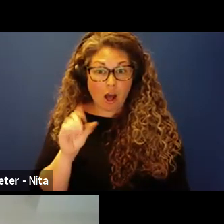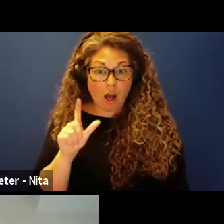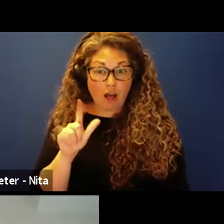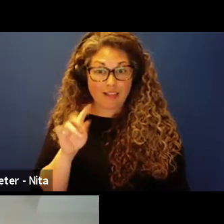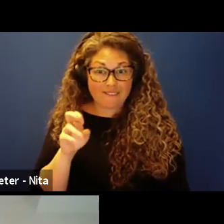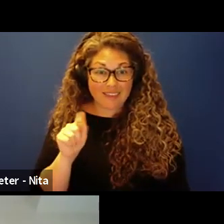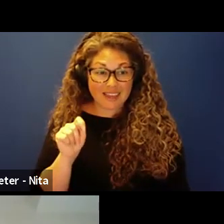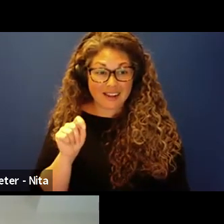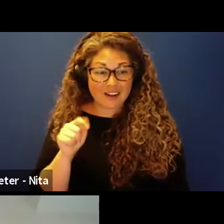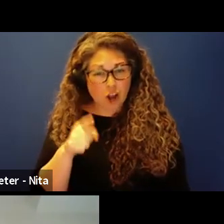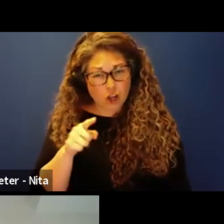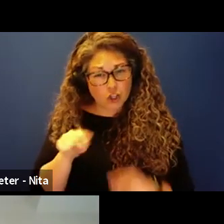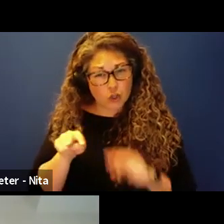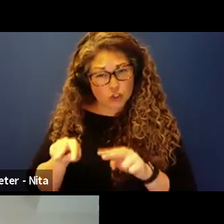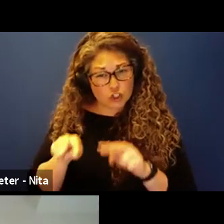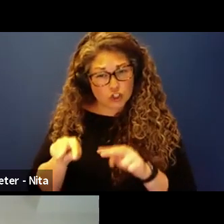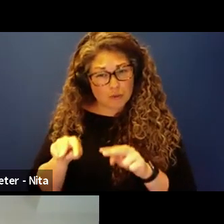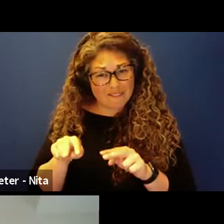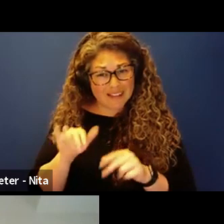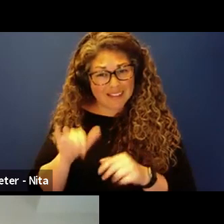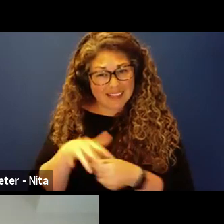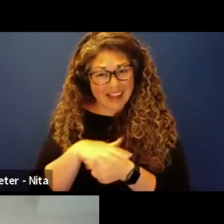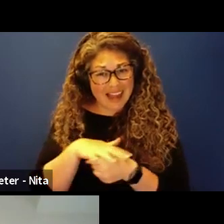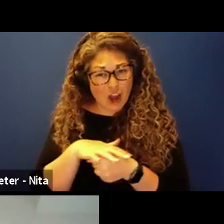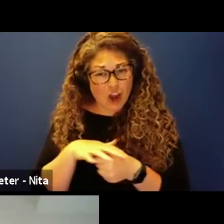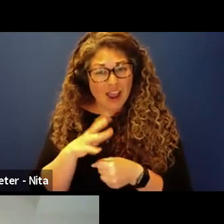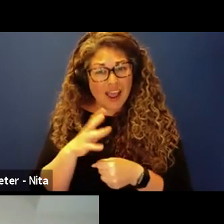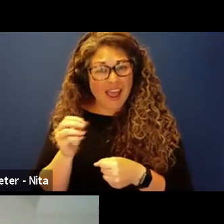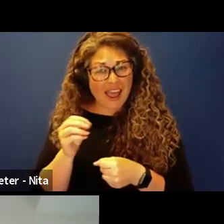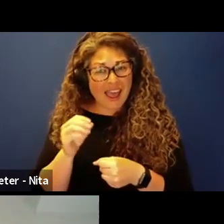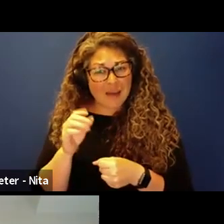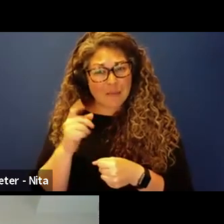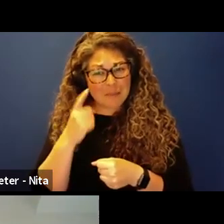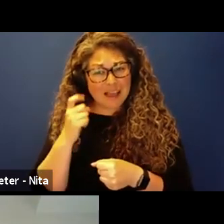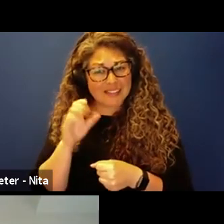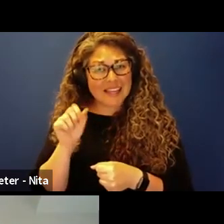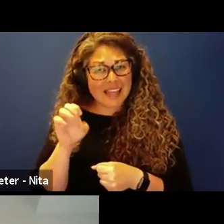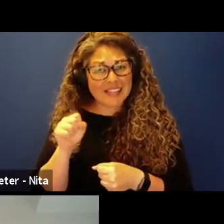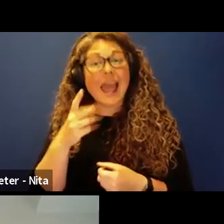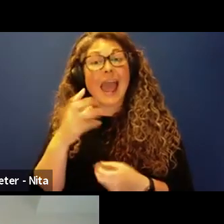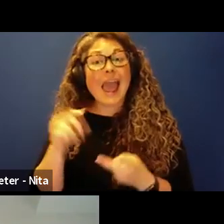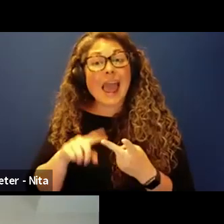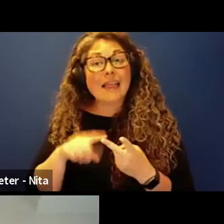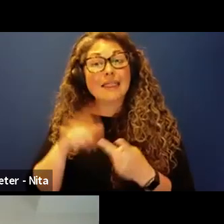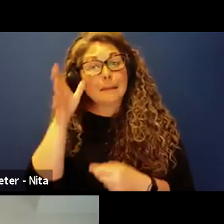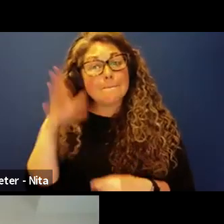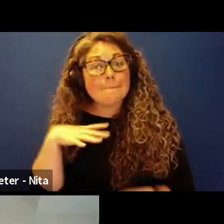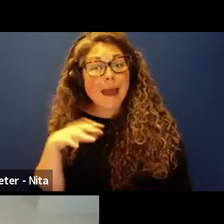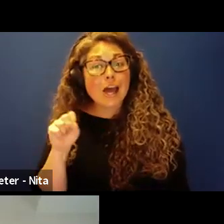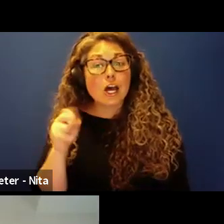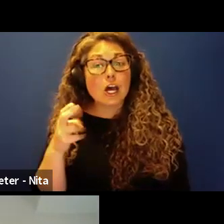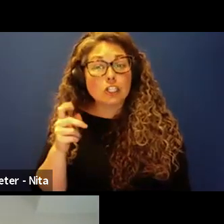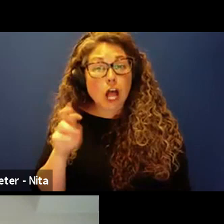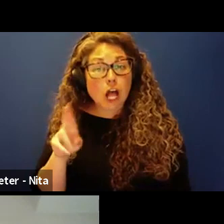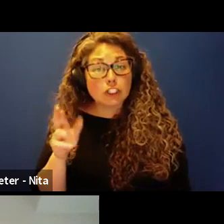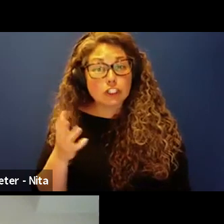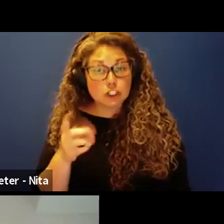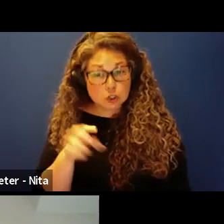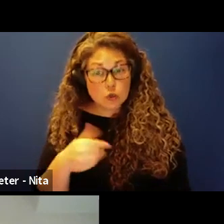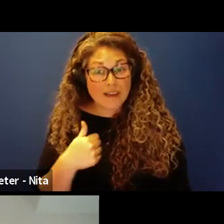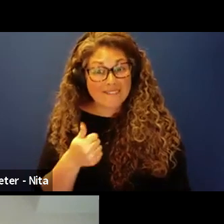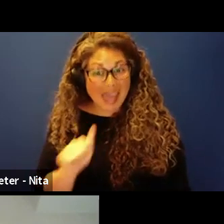supervising that area as far as the cases and the men's shelter? What do you have any answers for me about